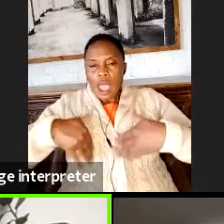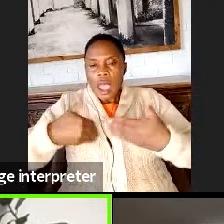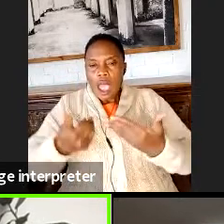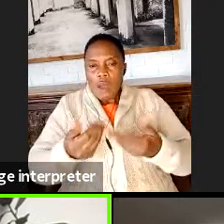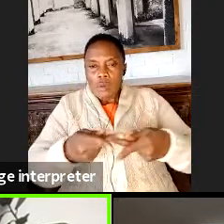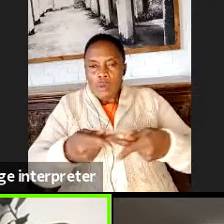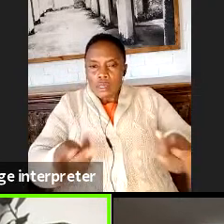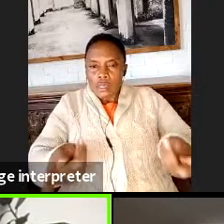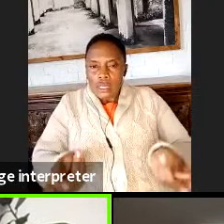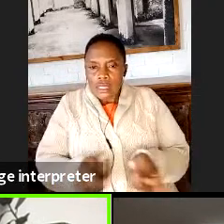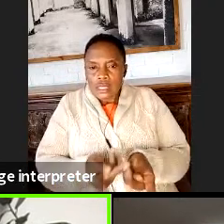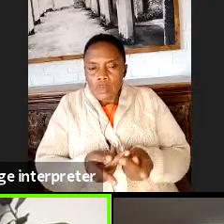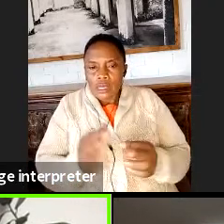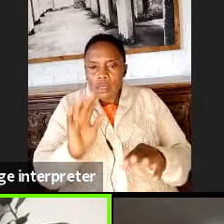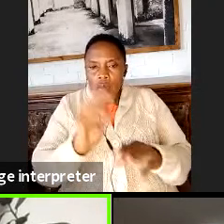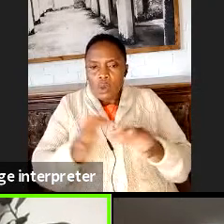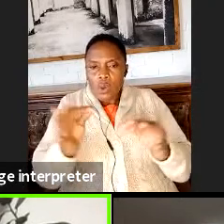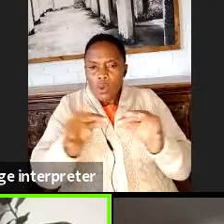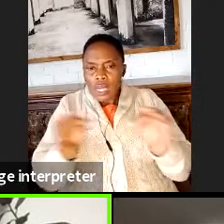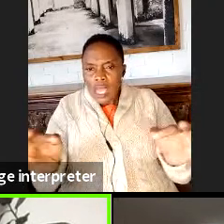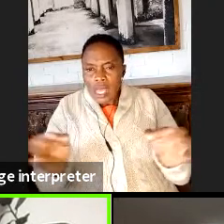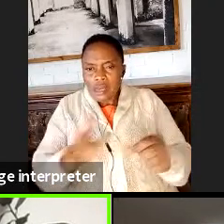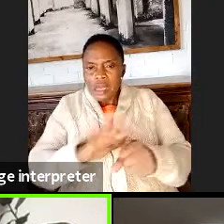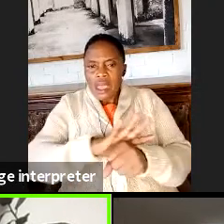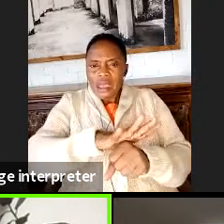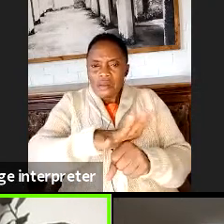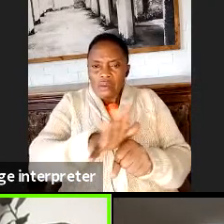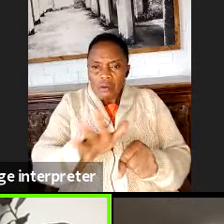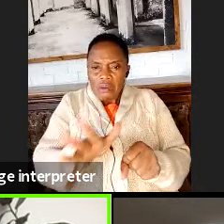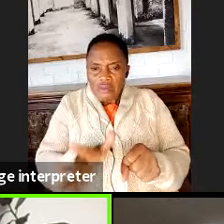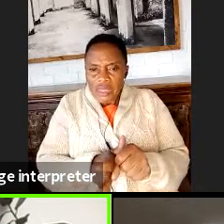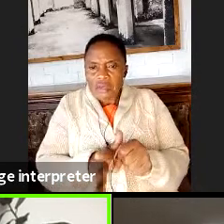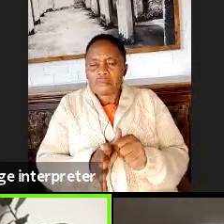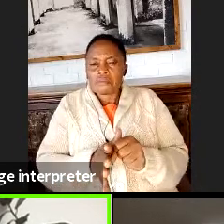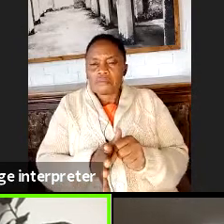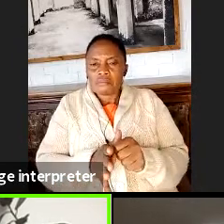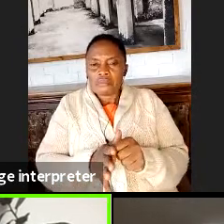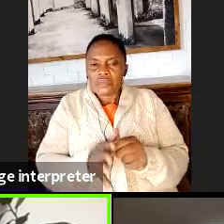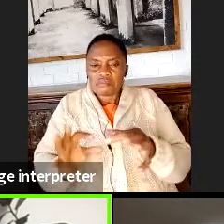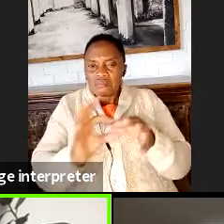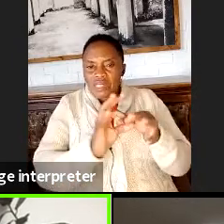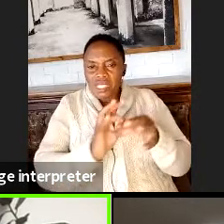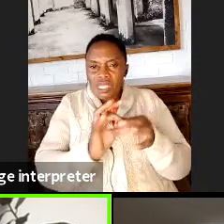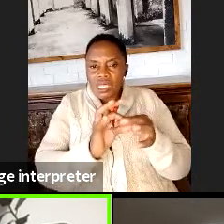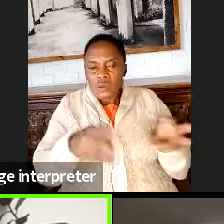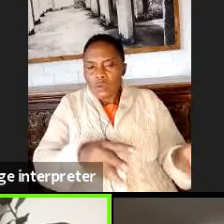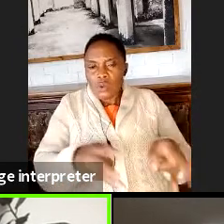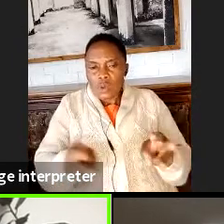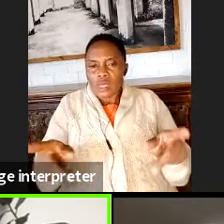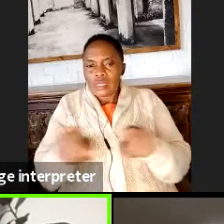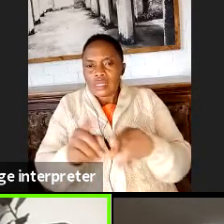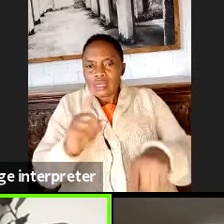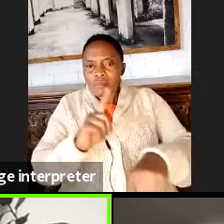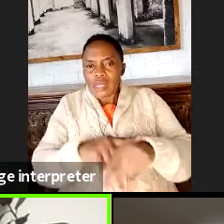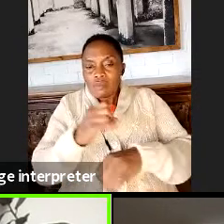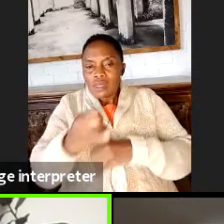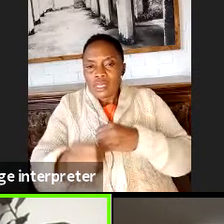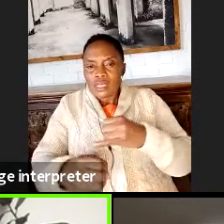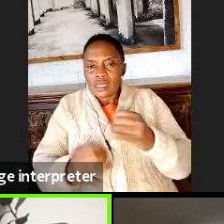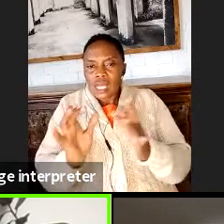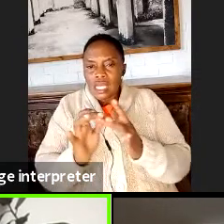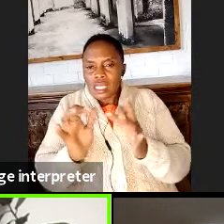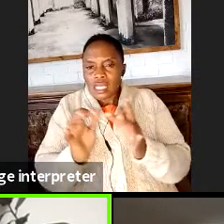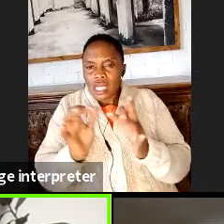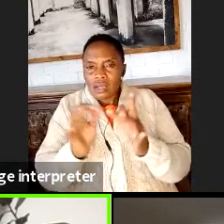internet shutdowns and COVID-related surveillance. And as you know, at the same time, the internet is a key part